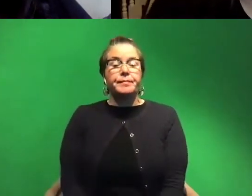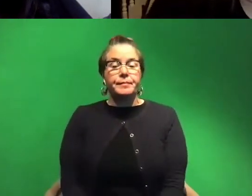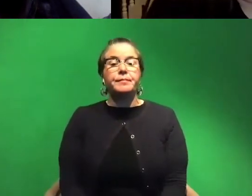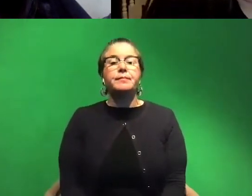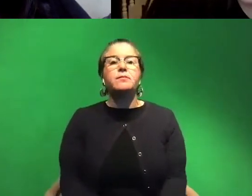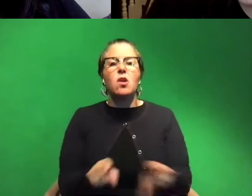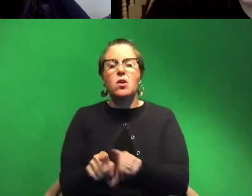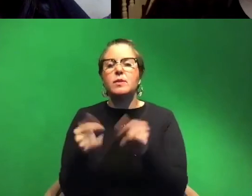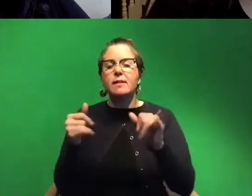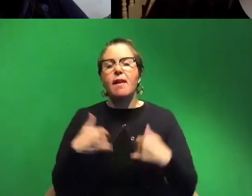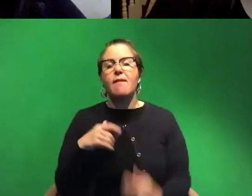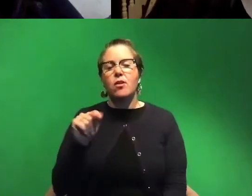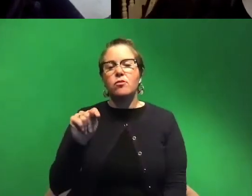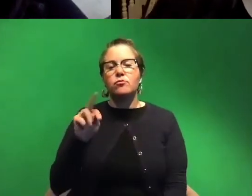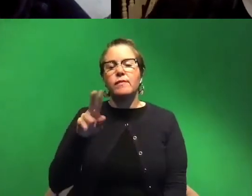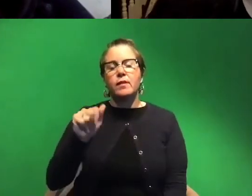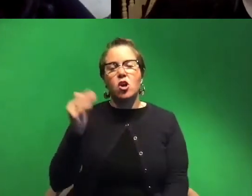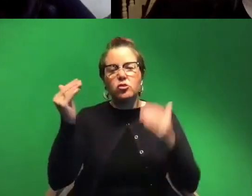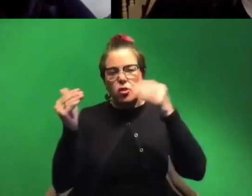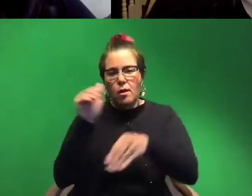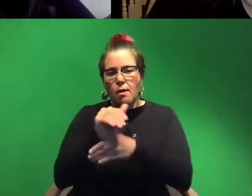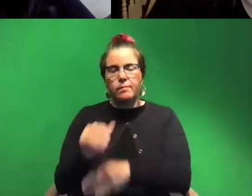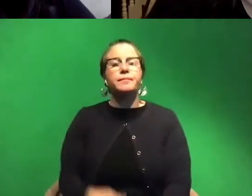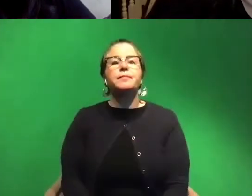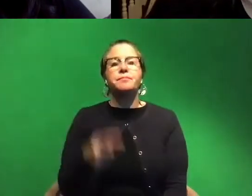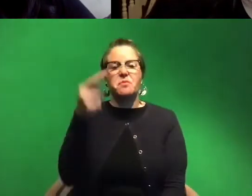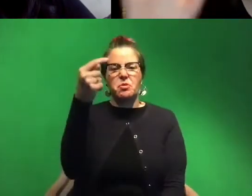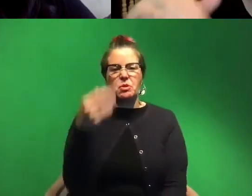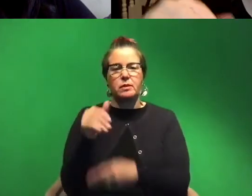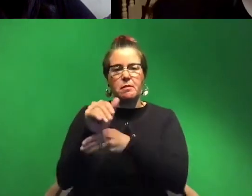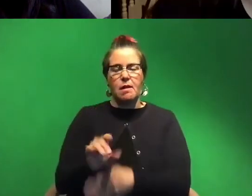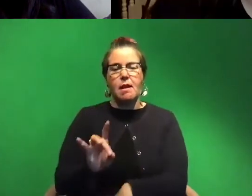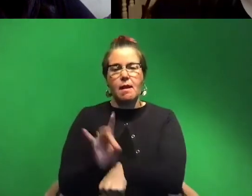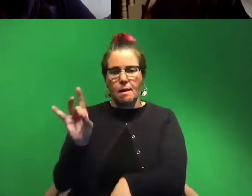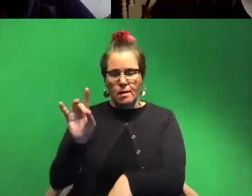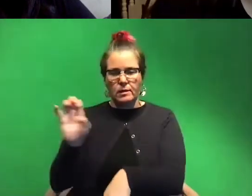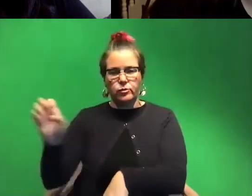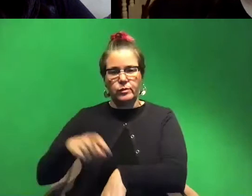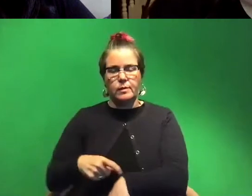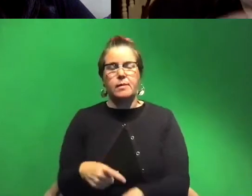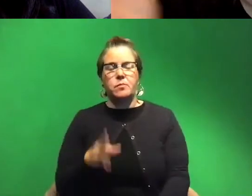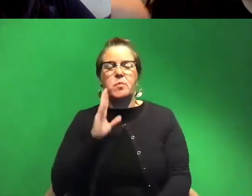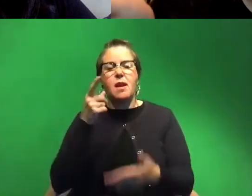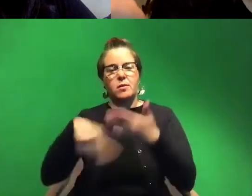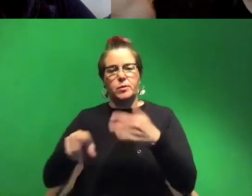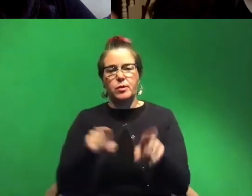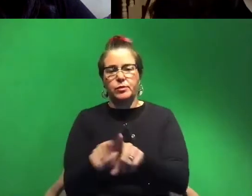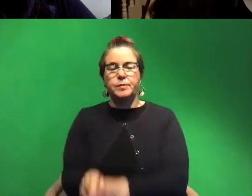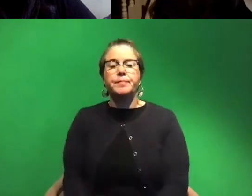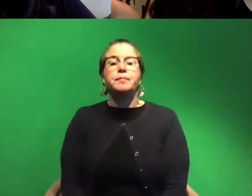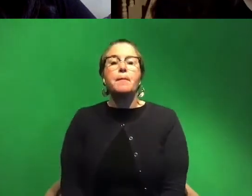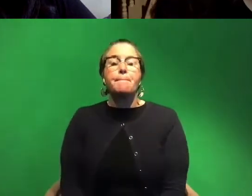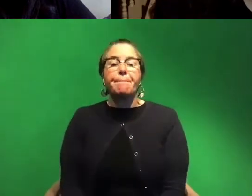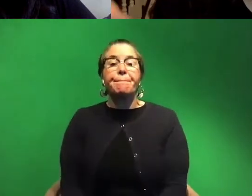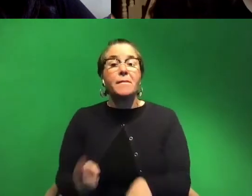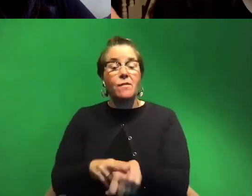having our trivia nights for adults every Thursday night at 8 p.m. That's still happening next week. And of course, if you at